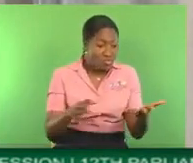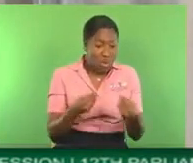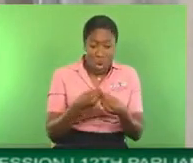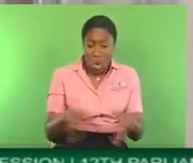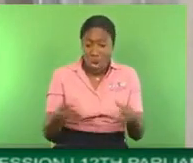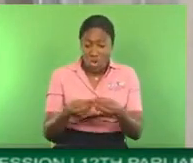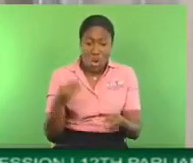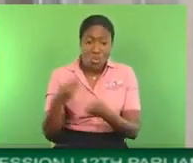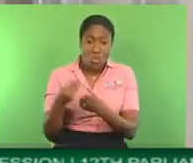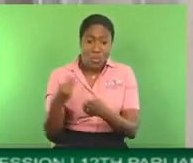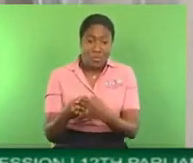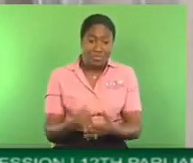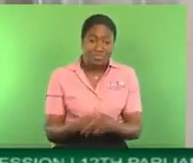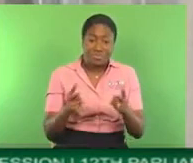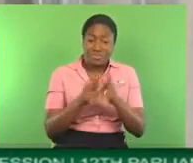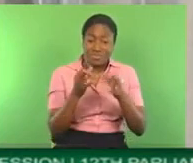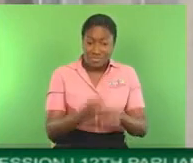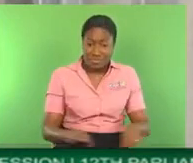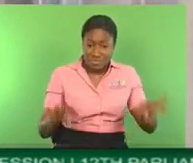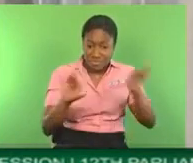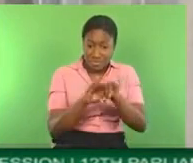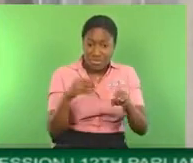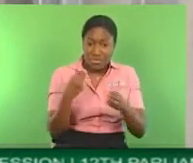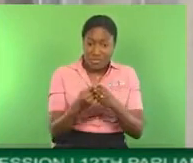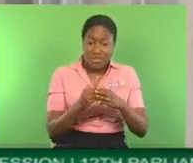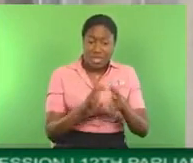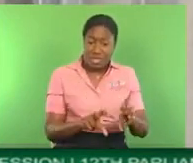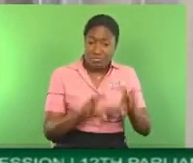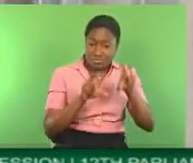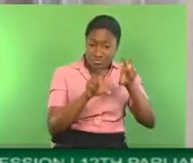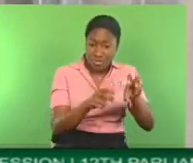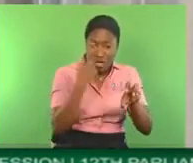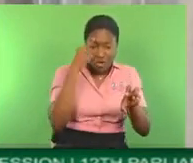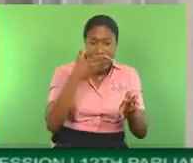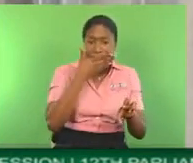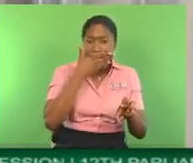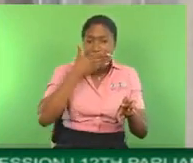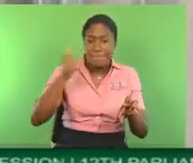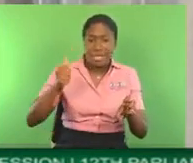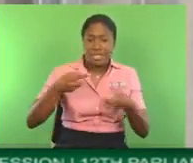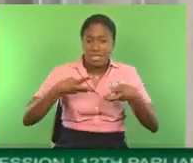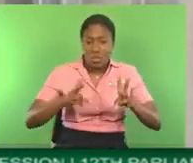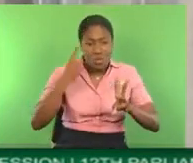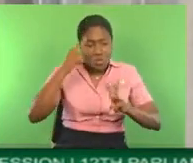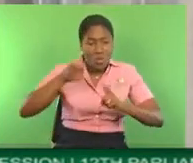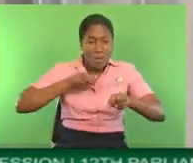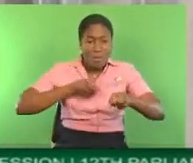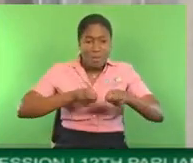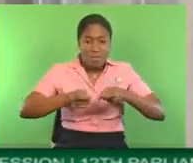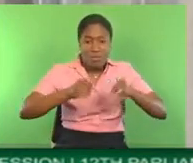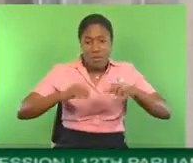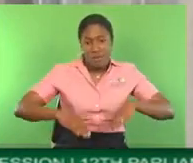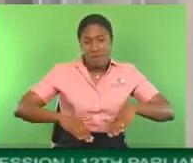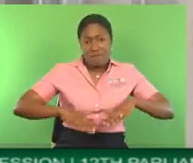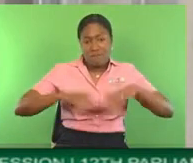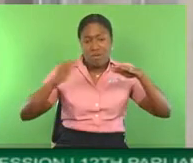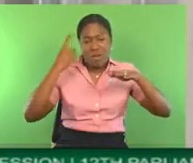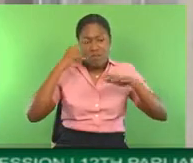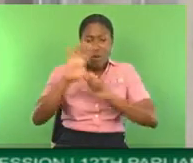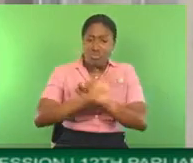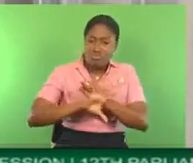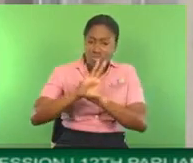Madam Speaker, it is crucial that we invest in better flood management and mitigation strategies to protect